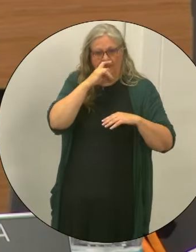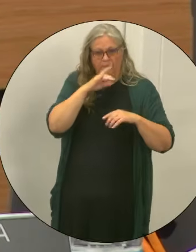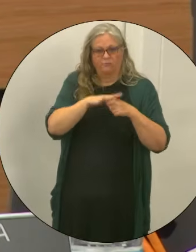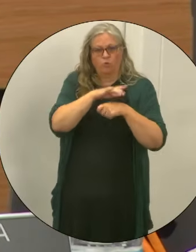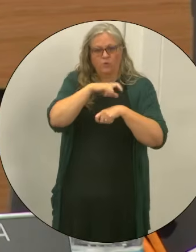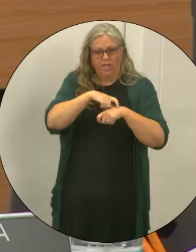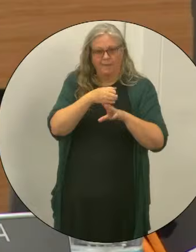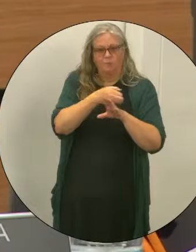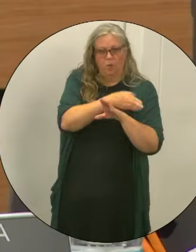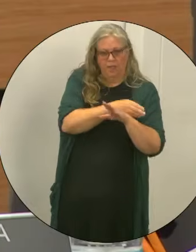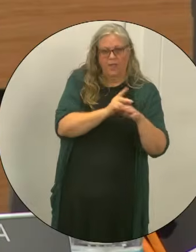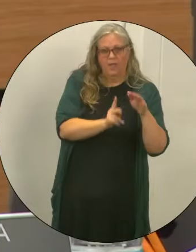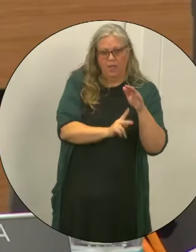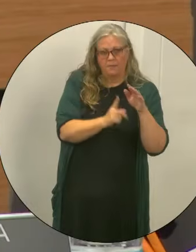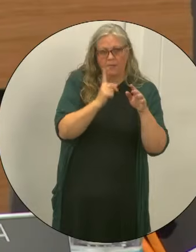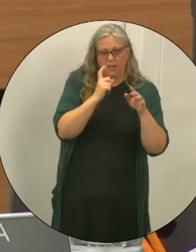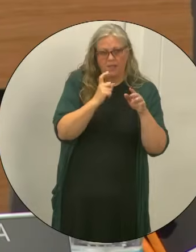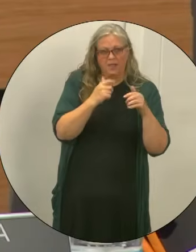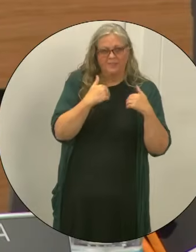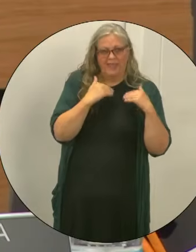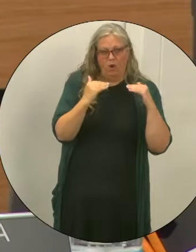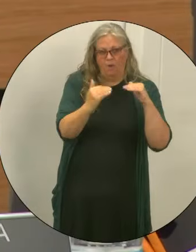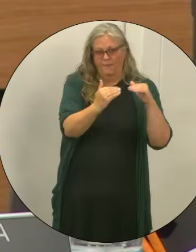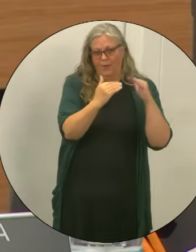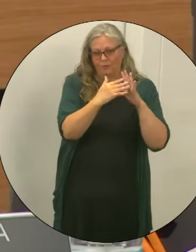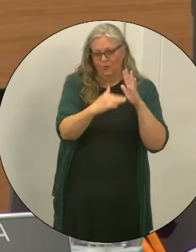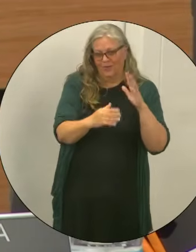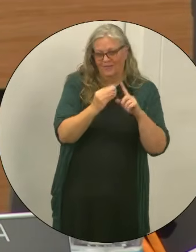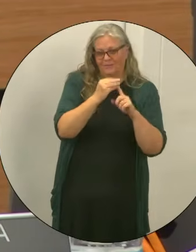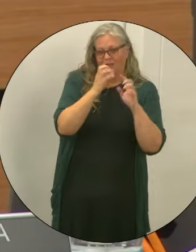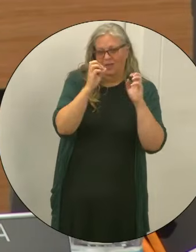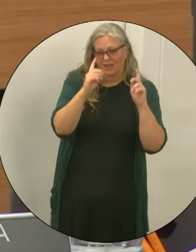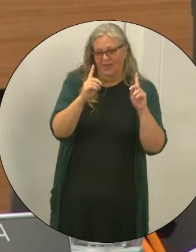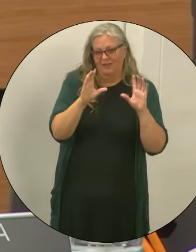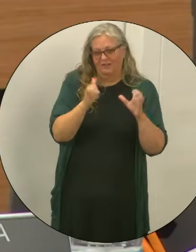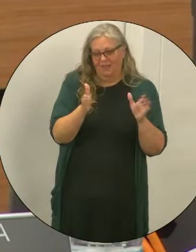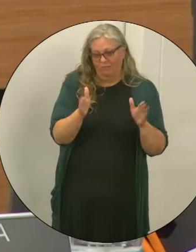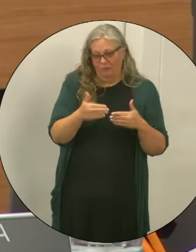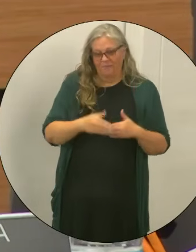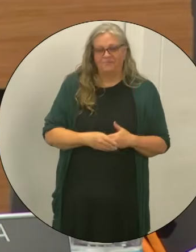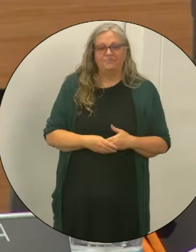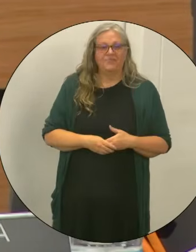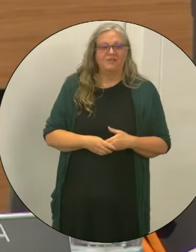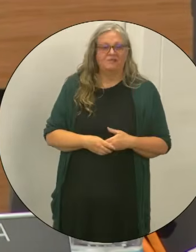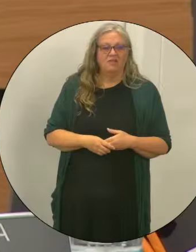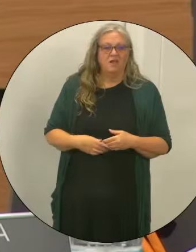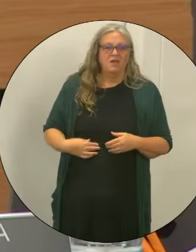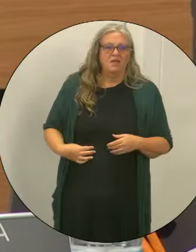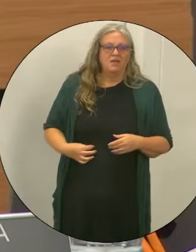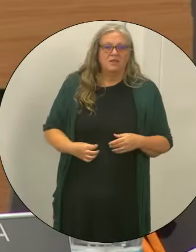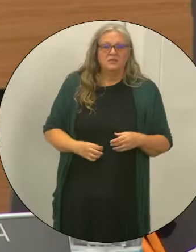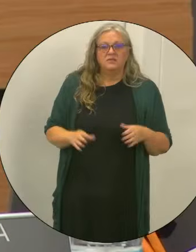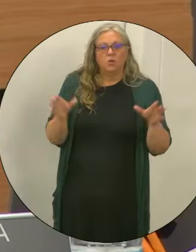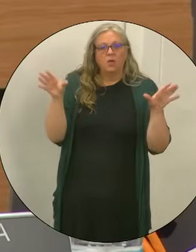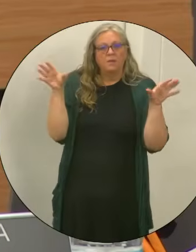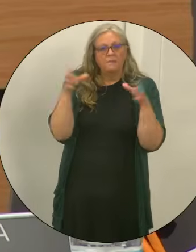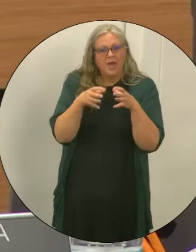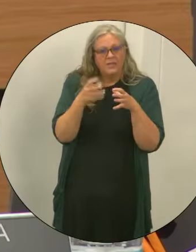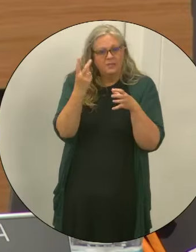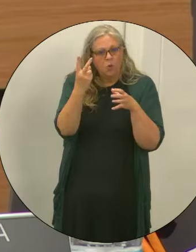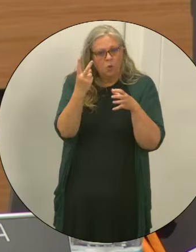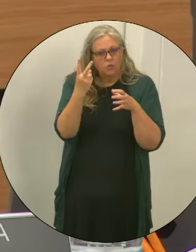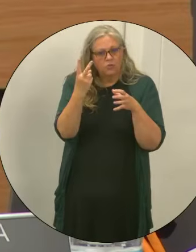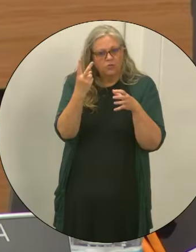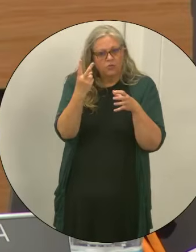full-time pre-K because they are that peer student in a special education classroom, right? So combining those two and maybe